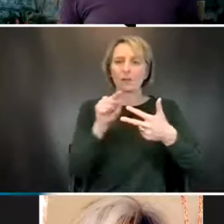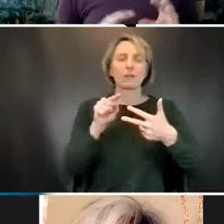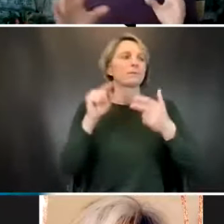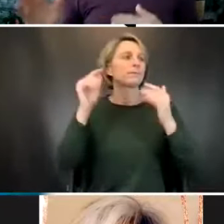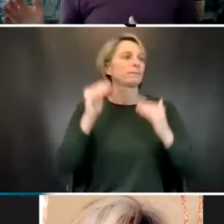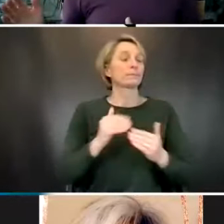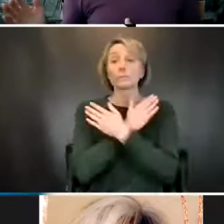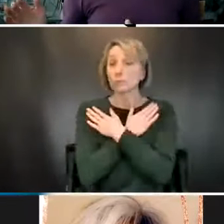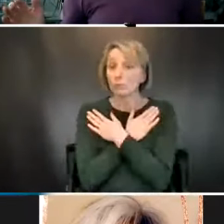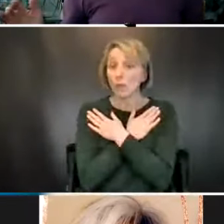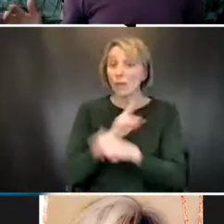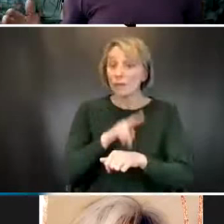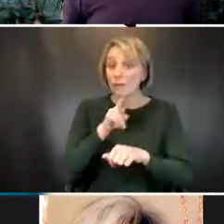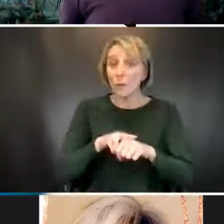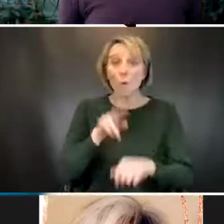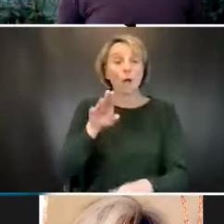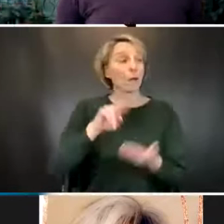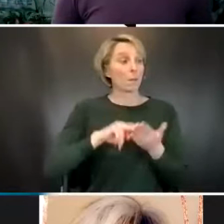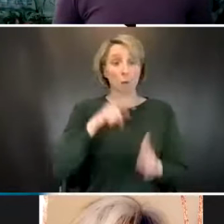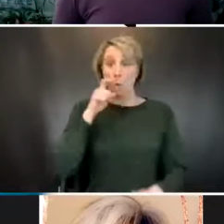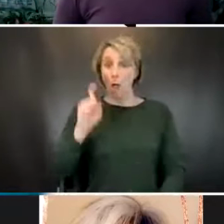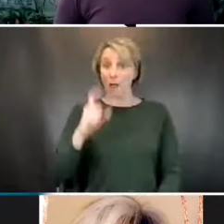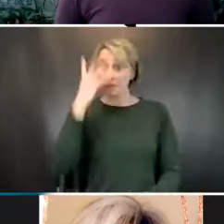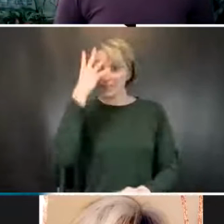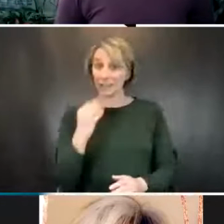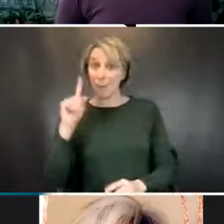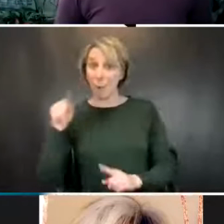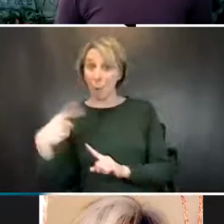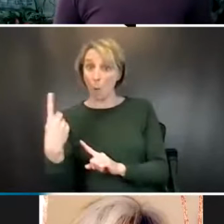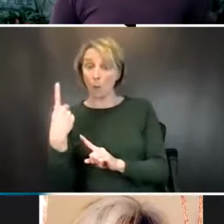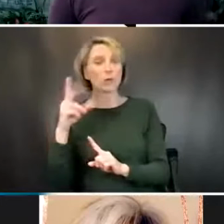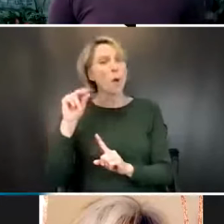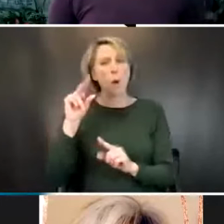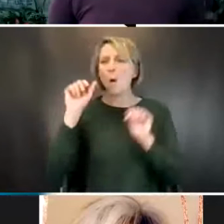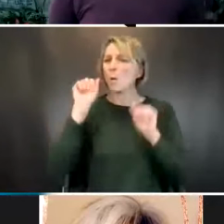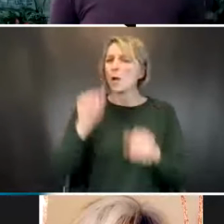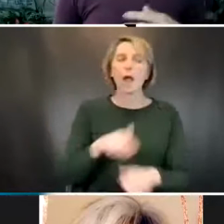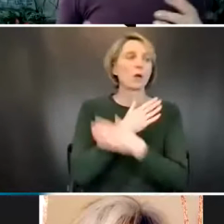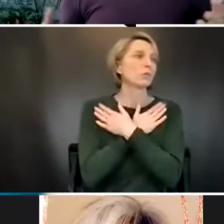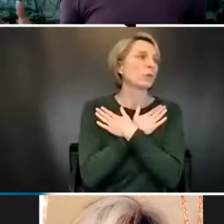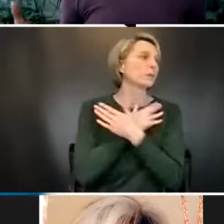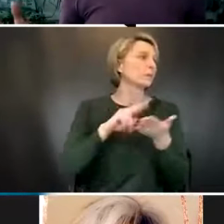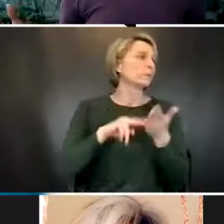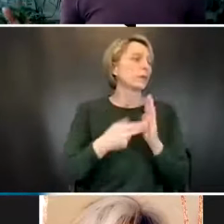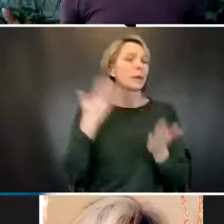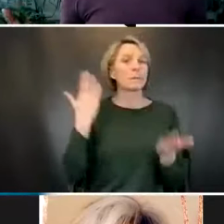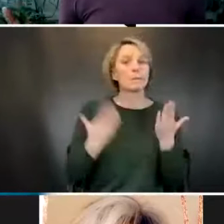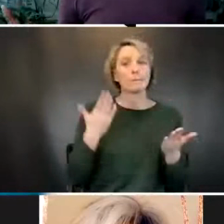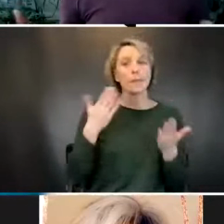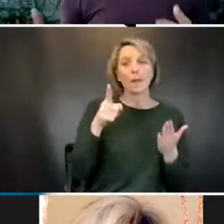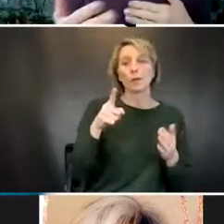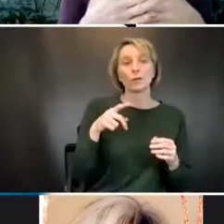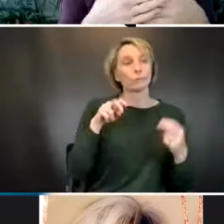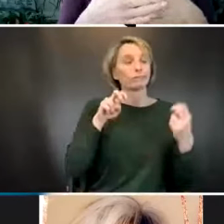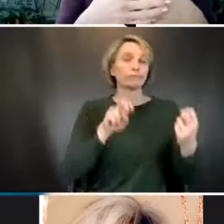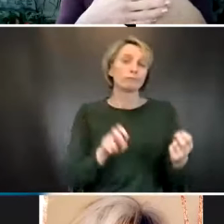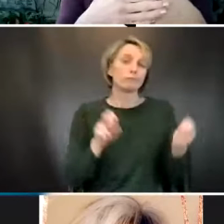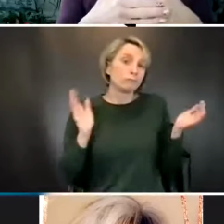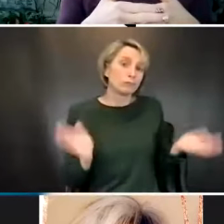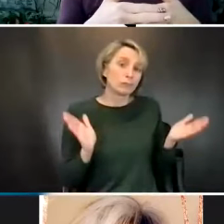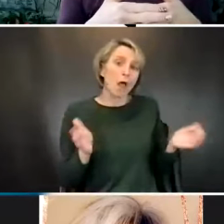absolutely. It does not just have to be sleep. So resting can be having a nice conversation with someone, because that's